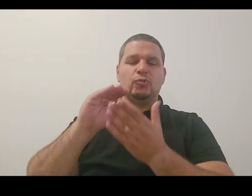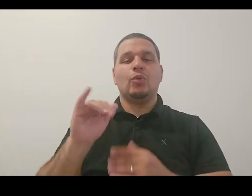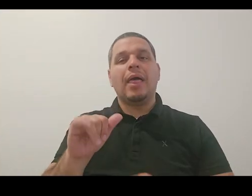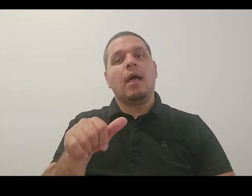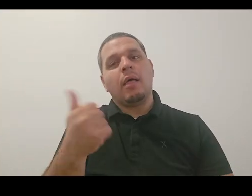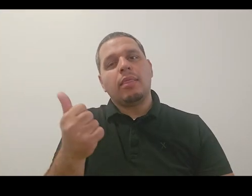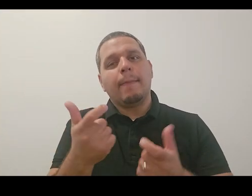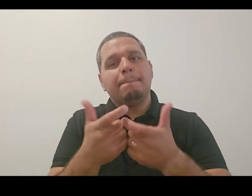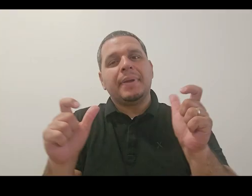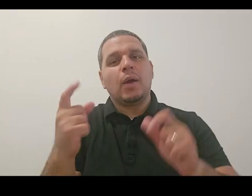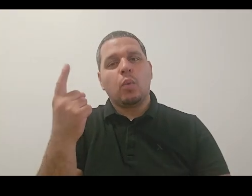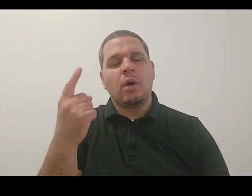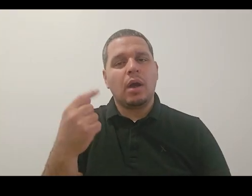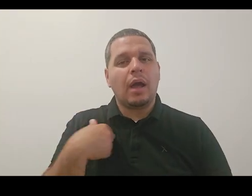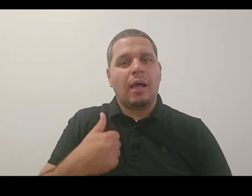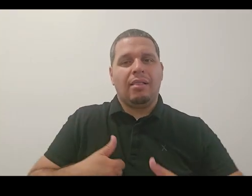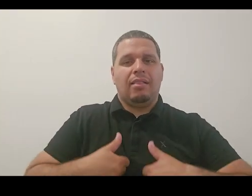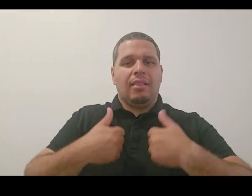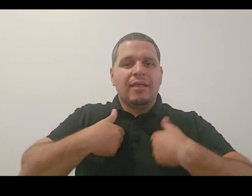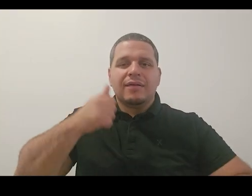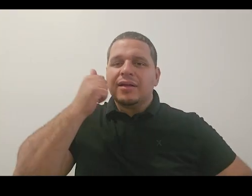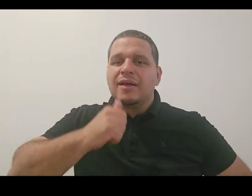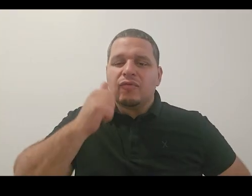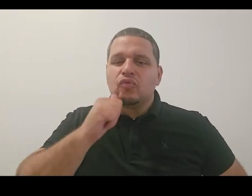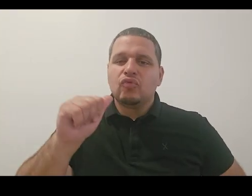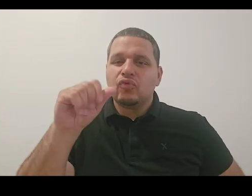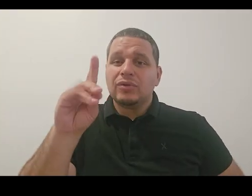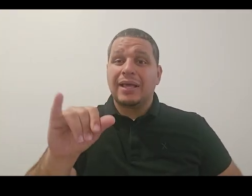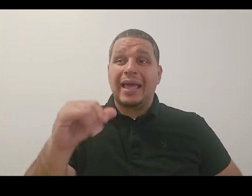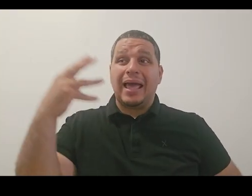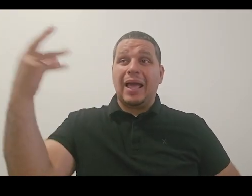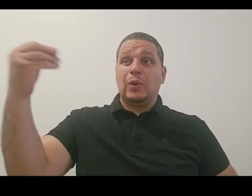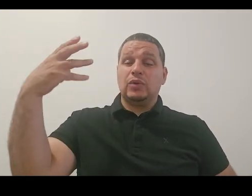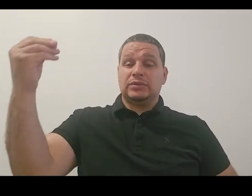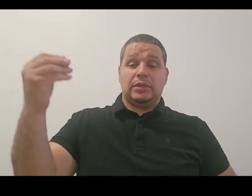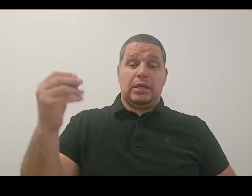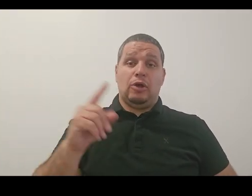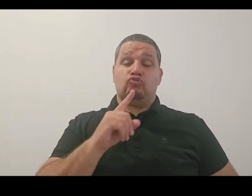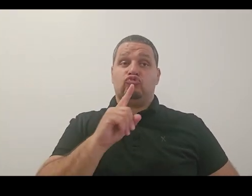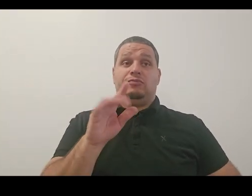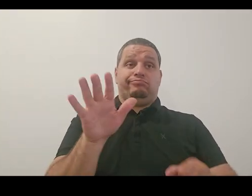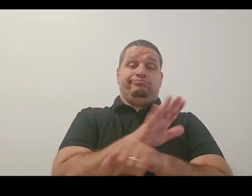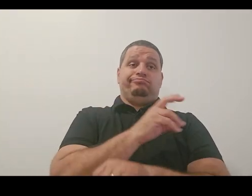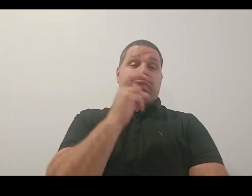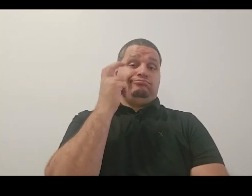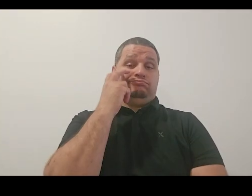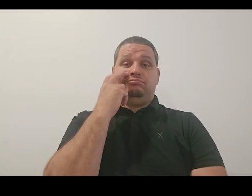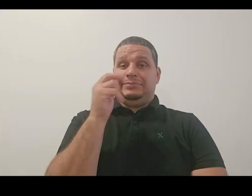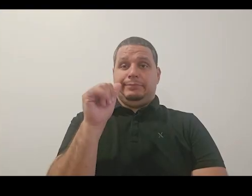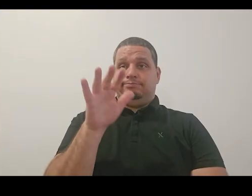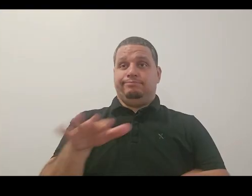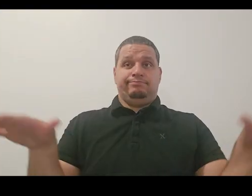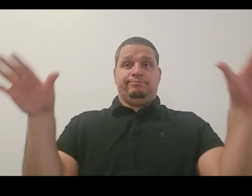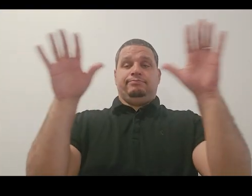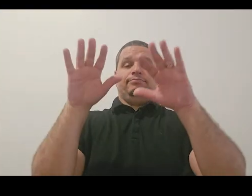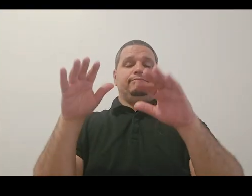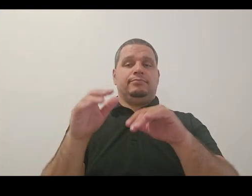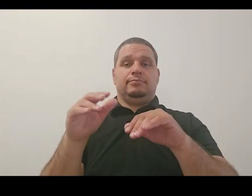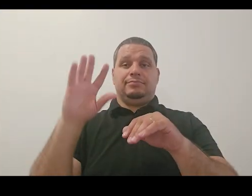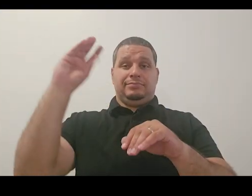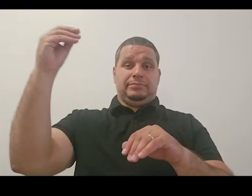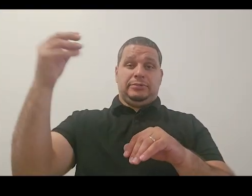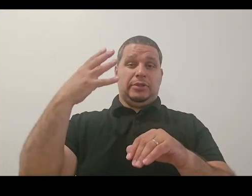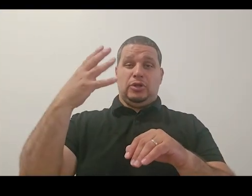that's another big one that I live on a day-to-day basis, where outside I'm really like any other blind